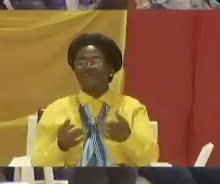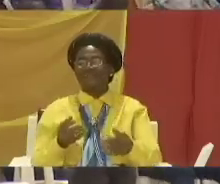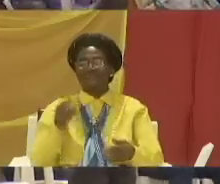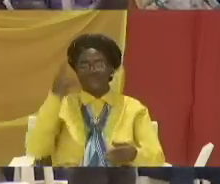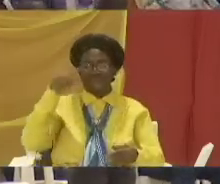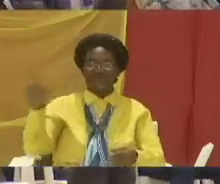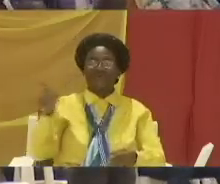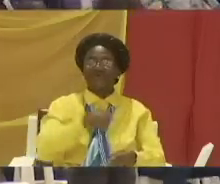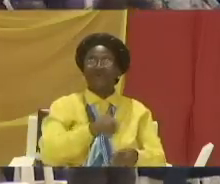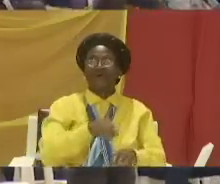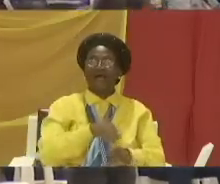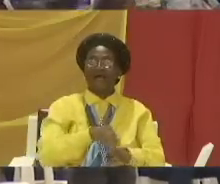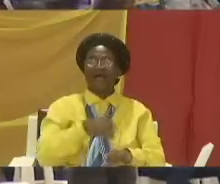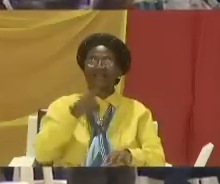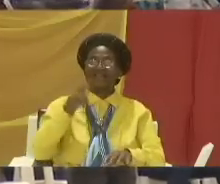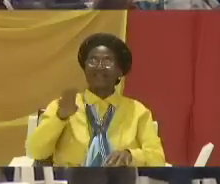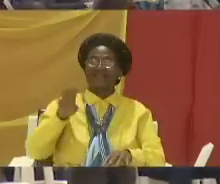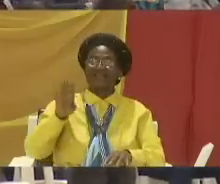And you are already in.